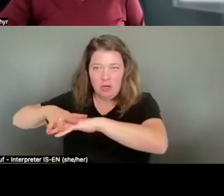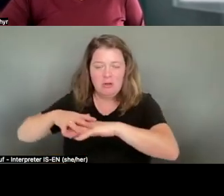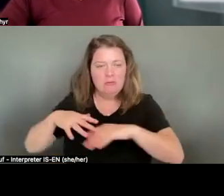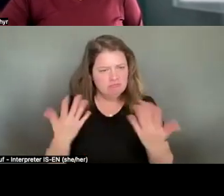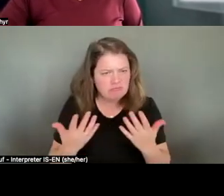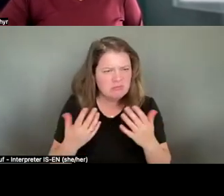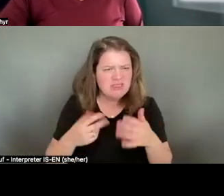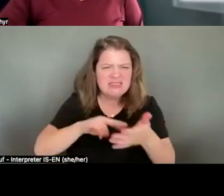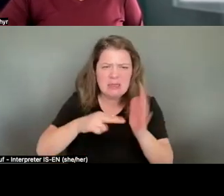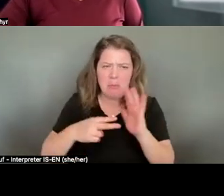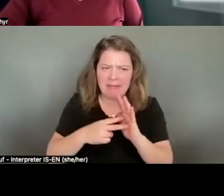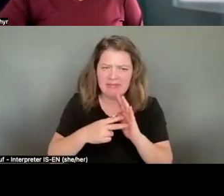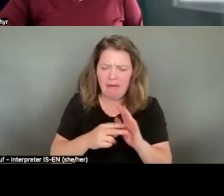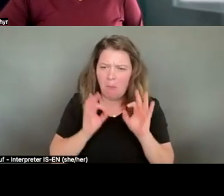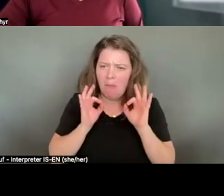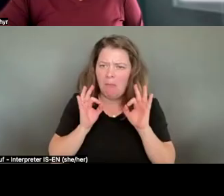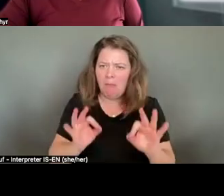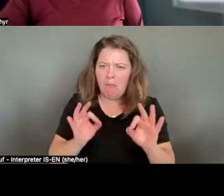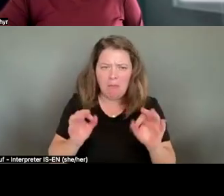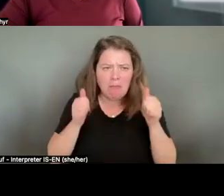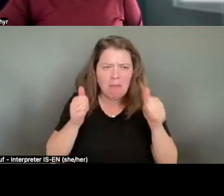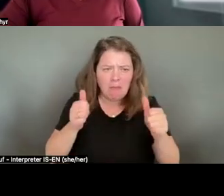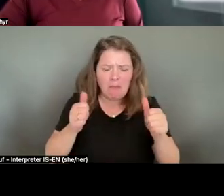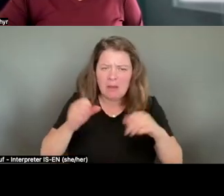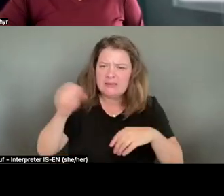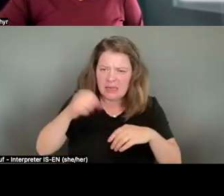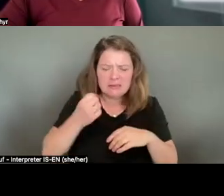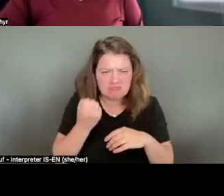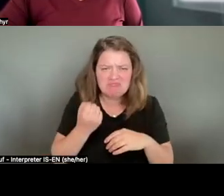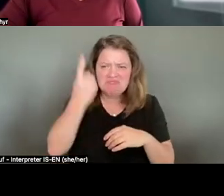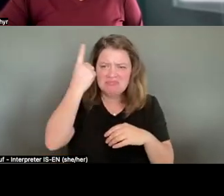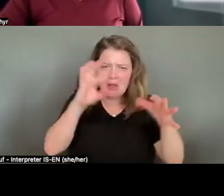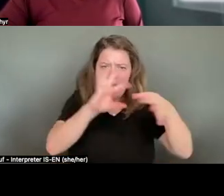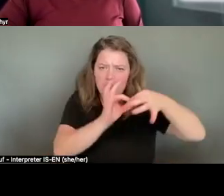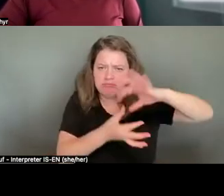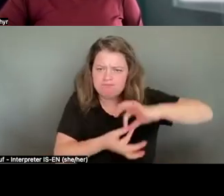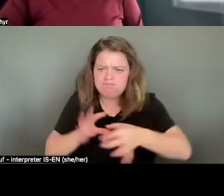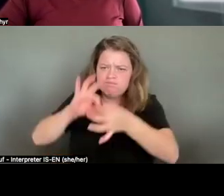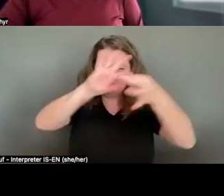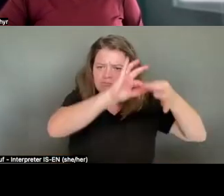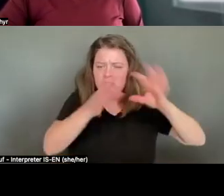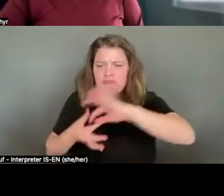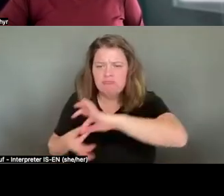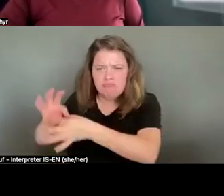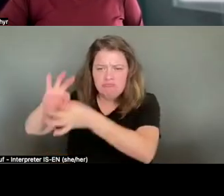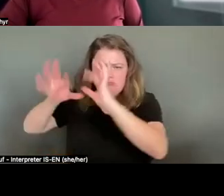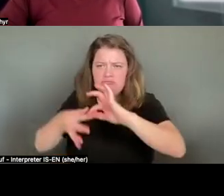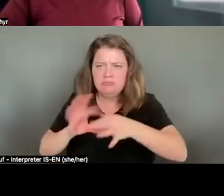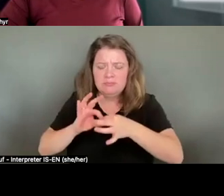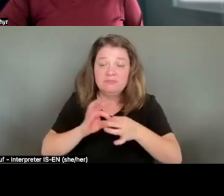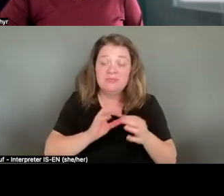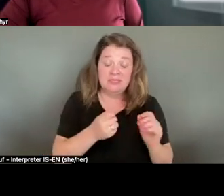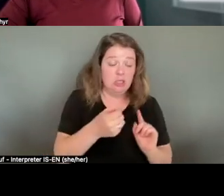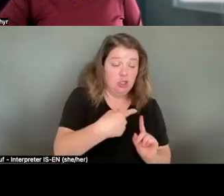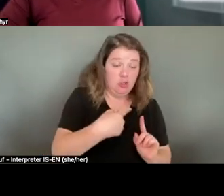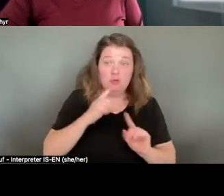semantic organization. And these cue response pairings were basically